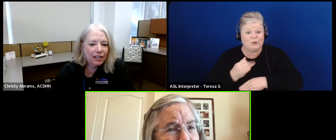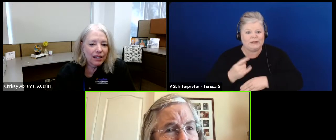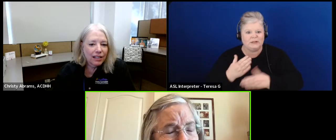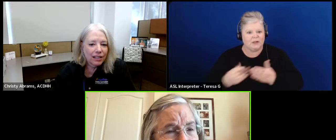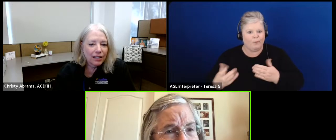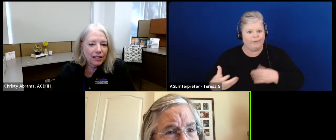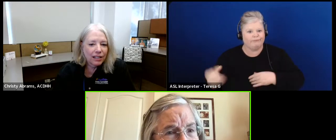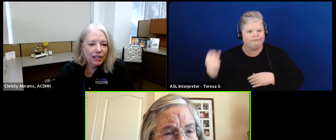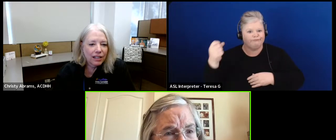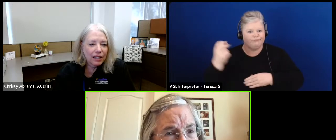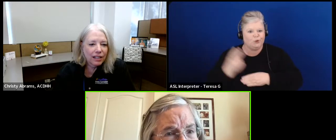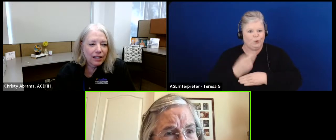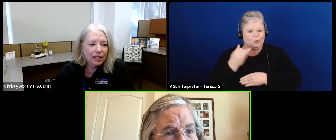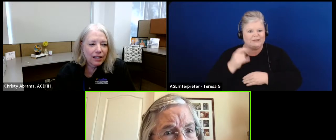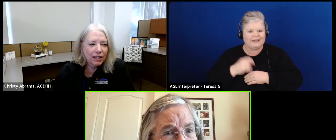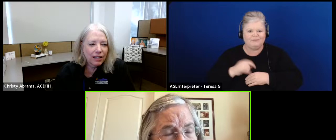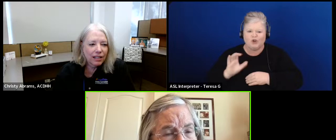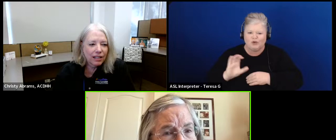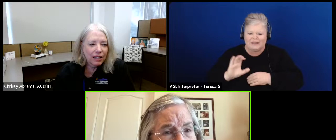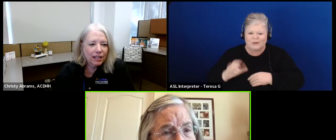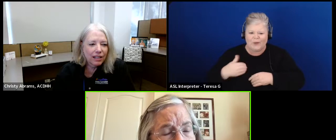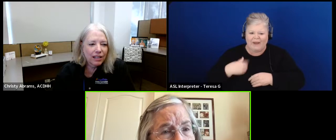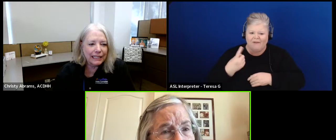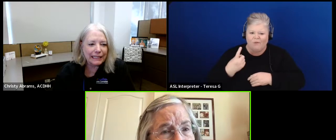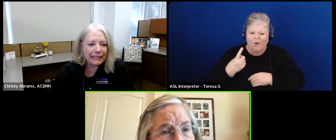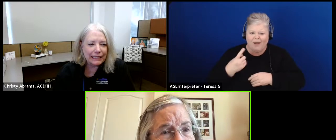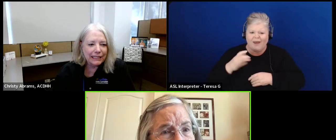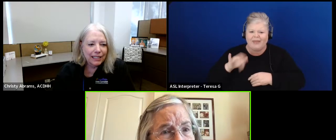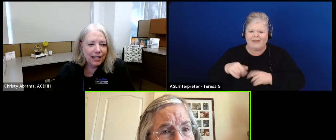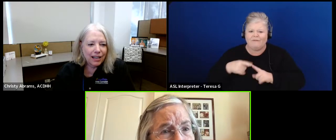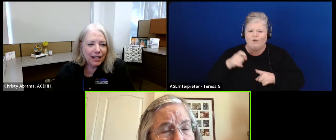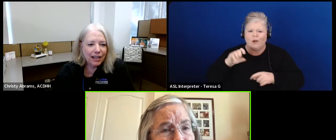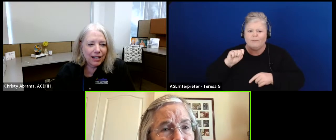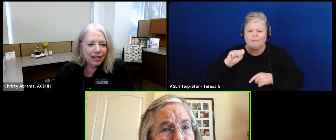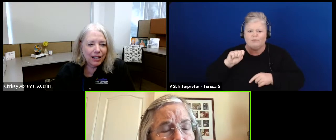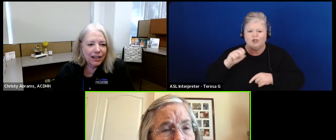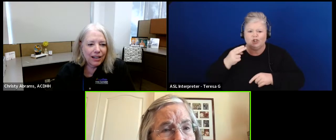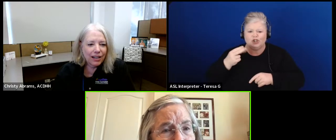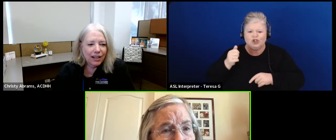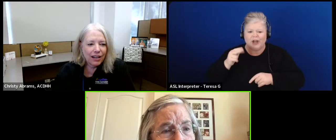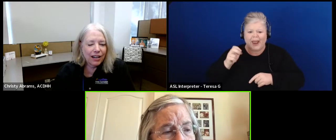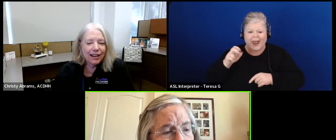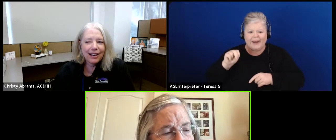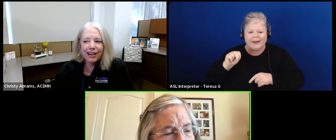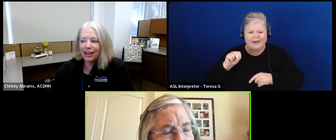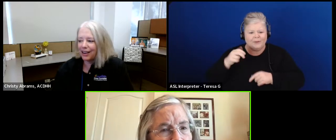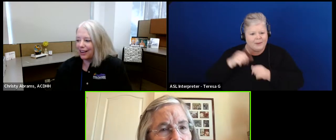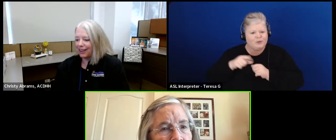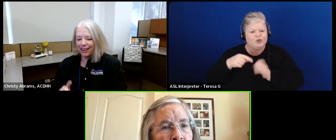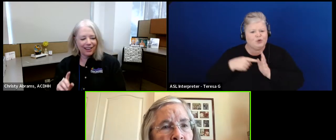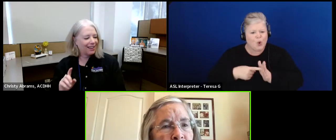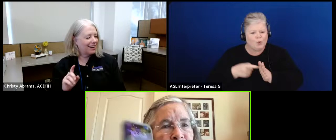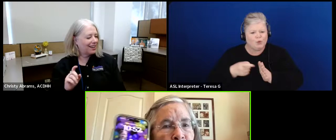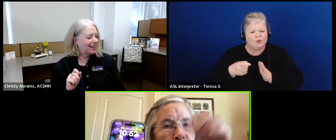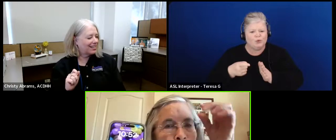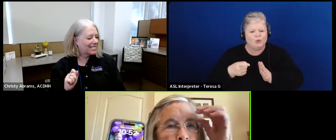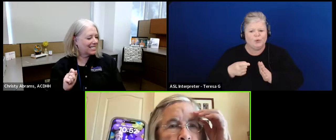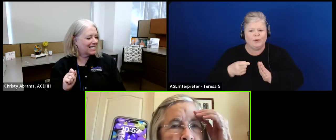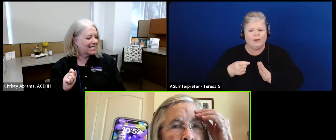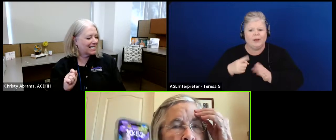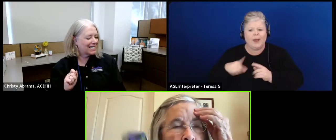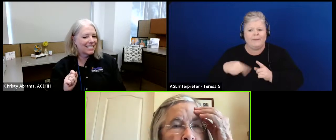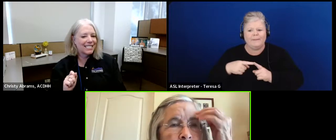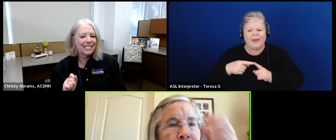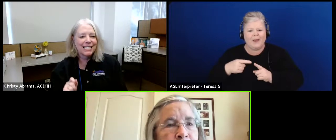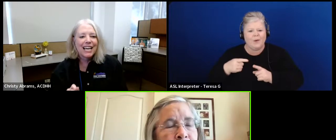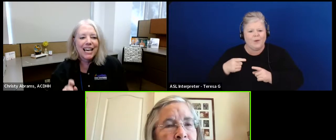device. Christy, do you have one that Shannon showed you or gave you about holding the